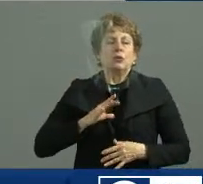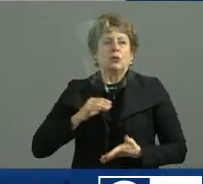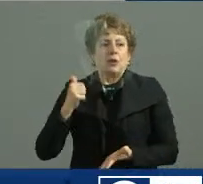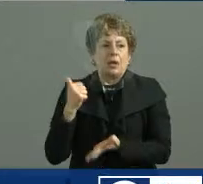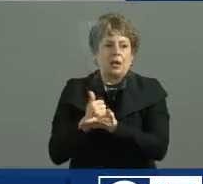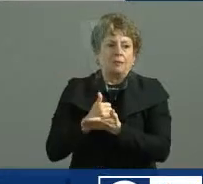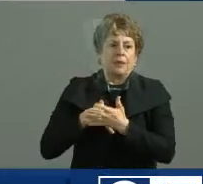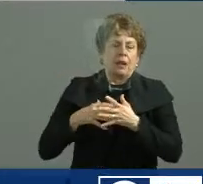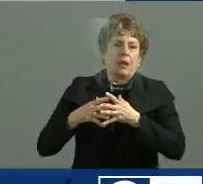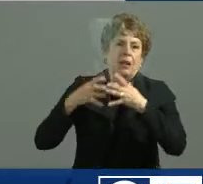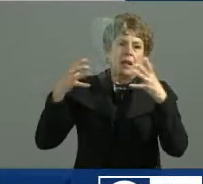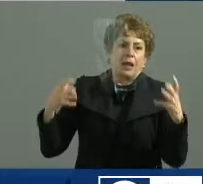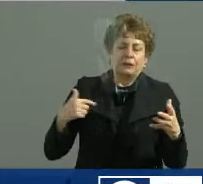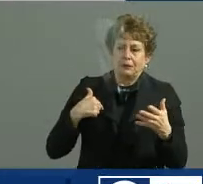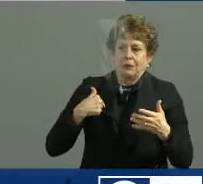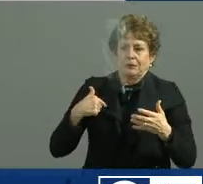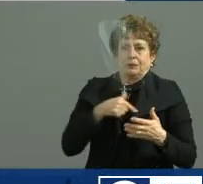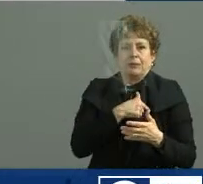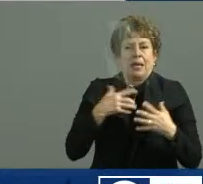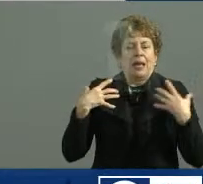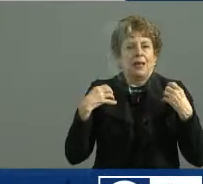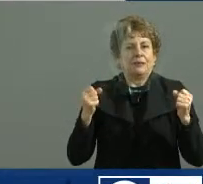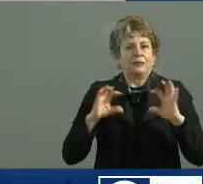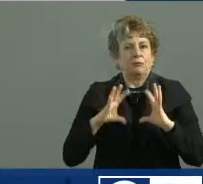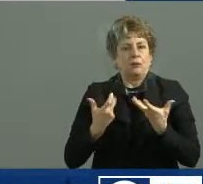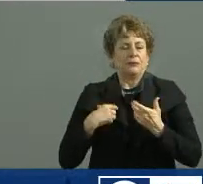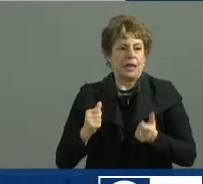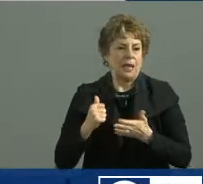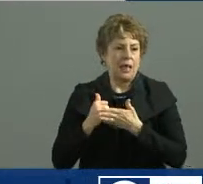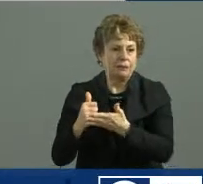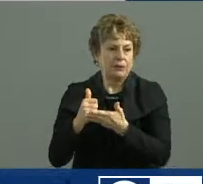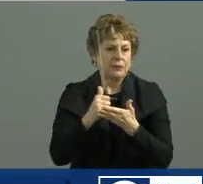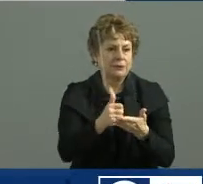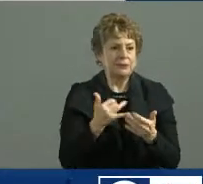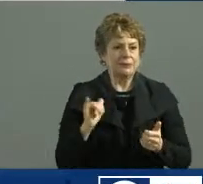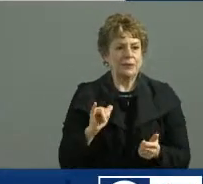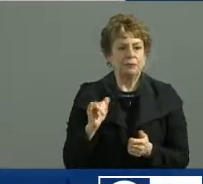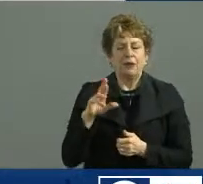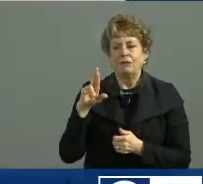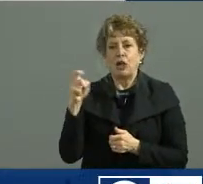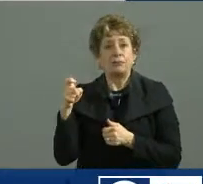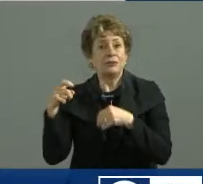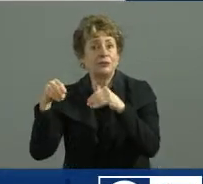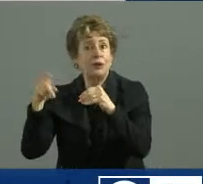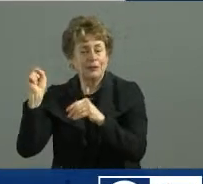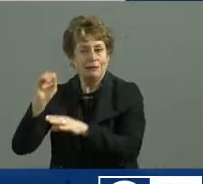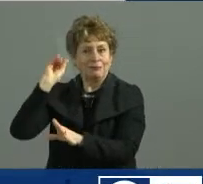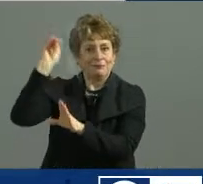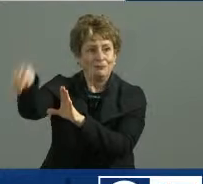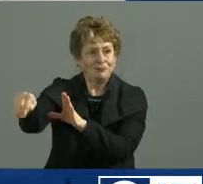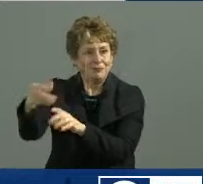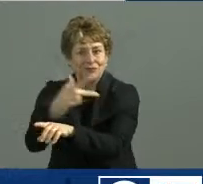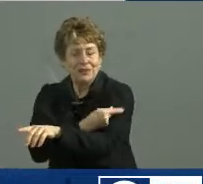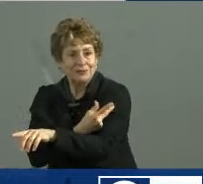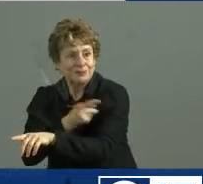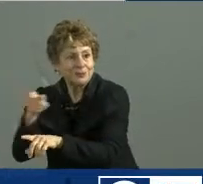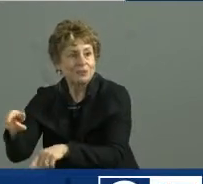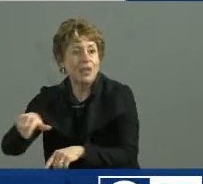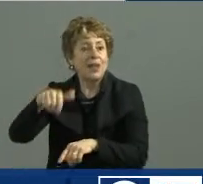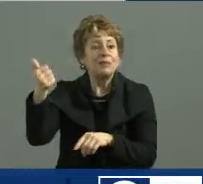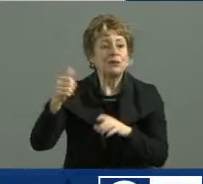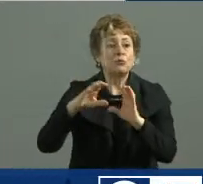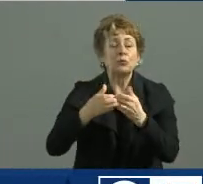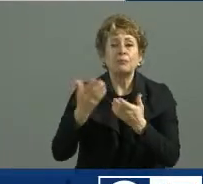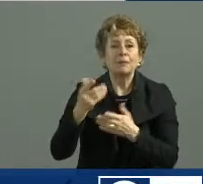allocations to some of those large statewide partners such as pharmacy chains and other groups that may straddle